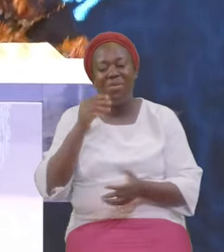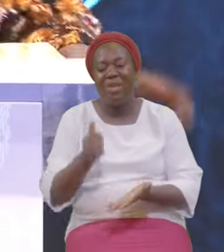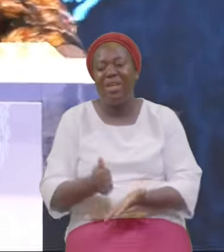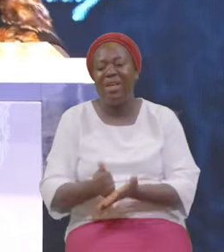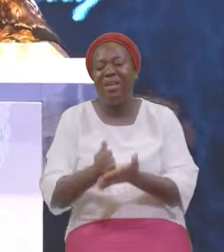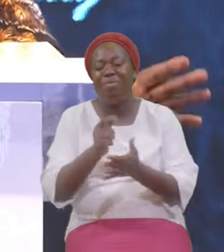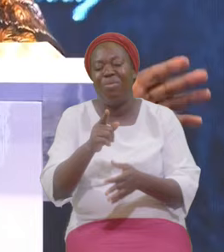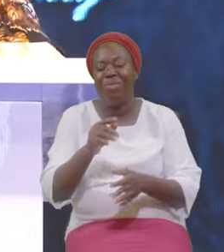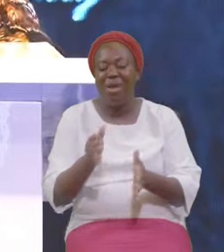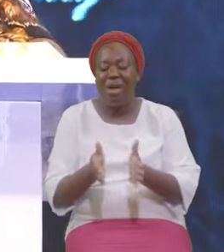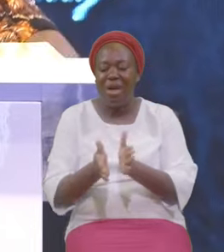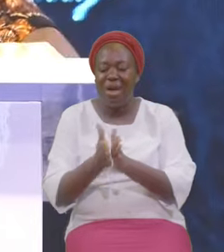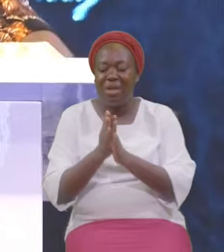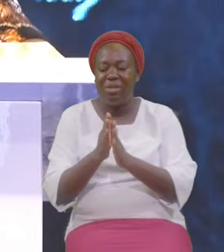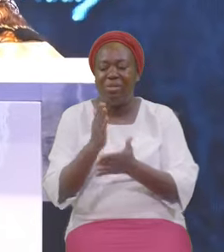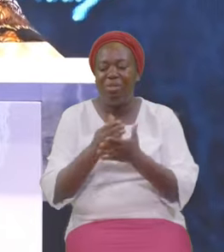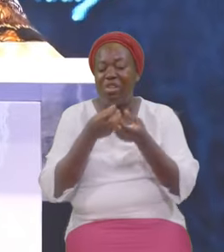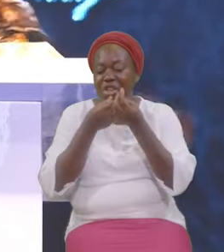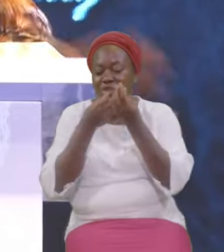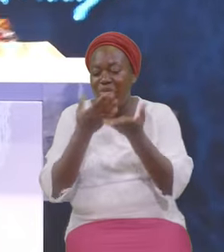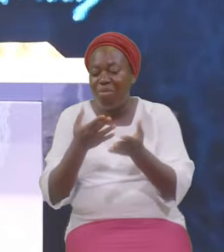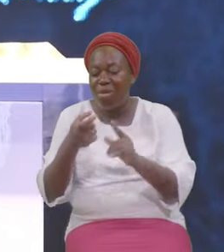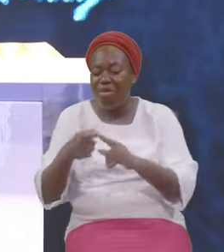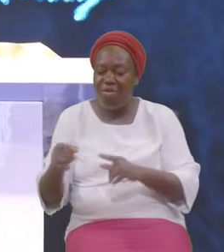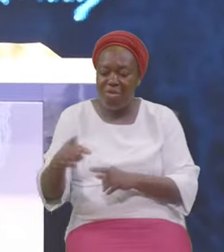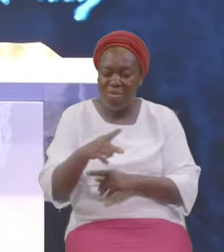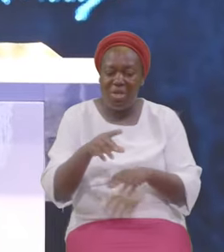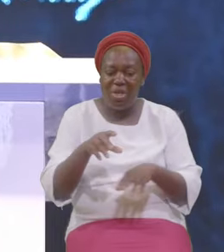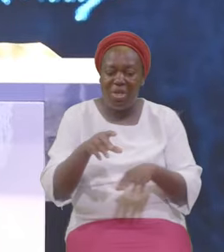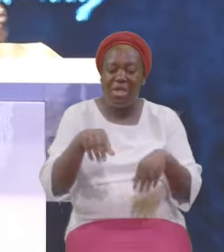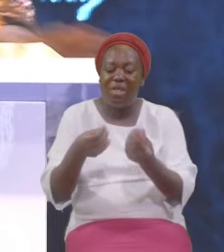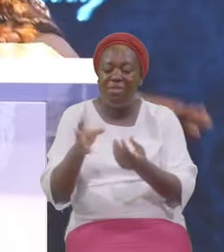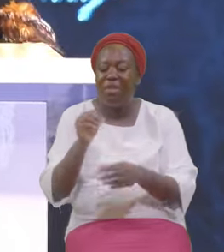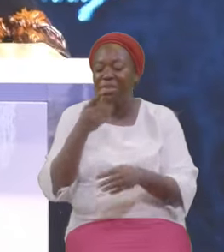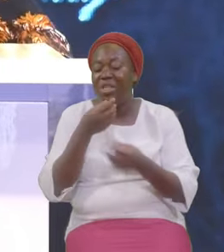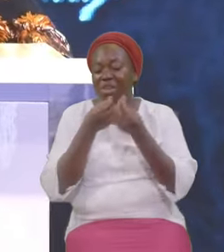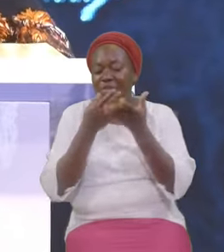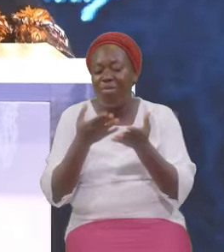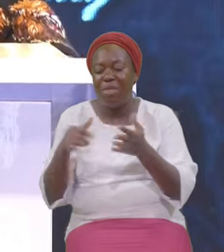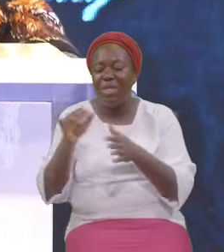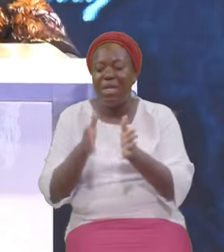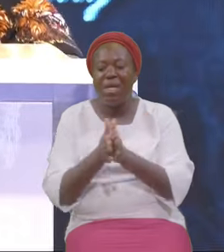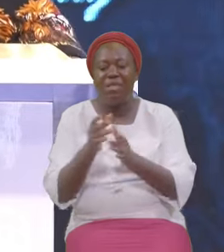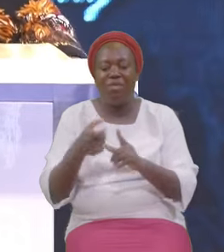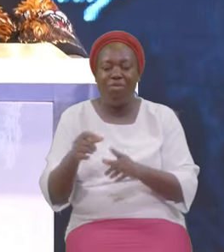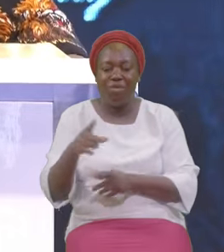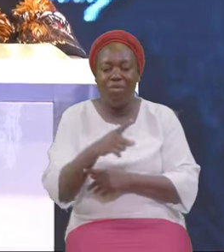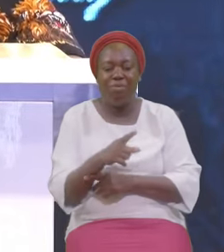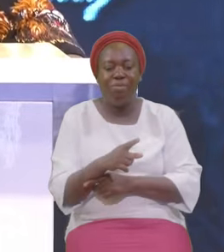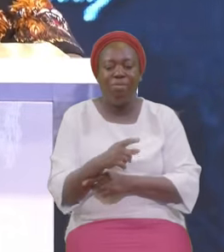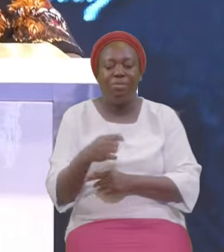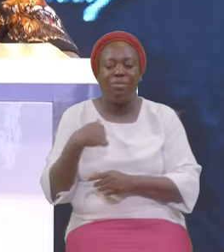from you. Give them the details they're asking. We ask our moderating overseer tonight to help us during